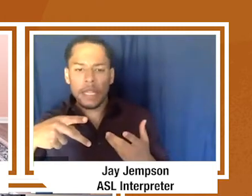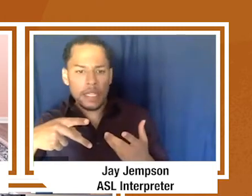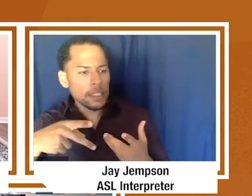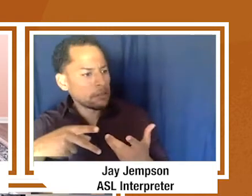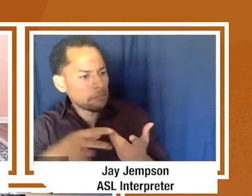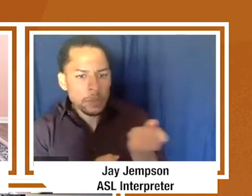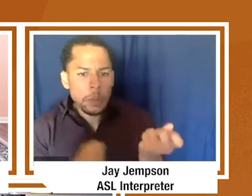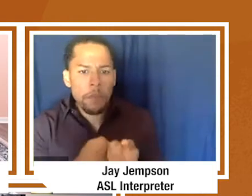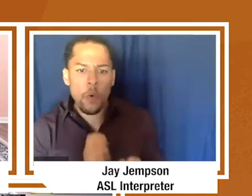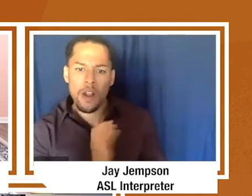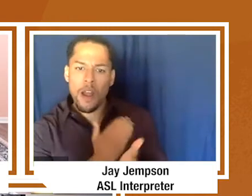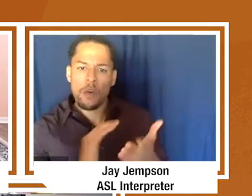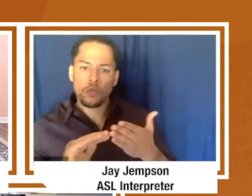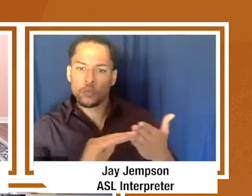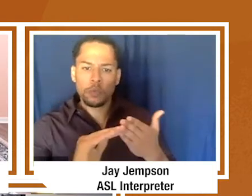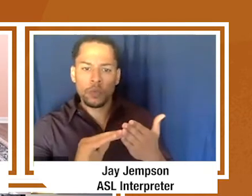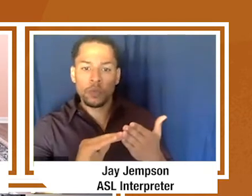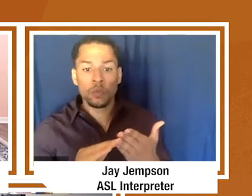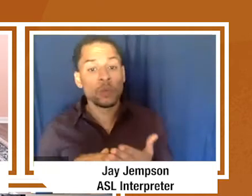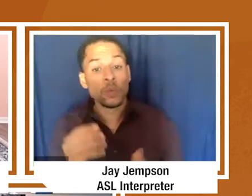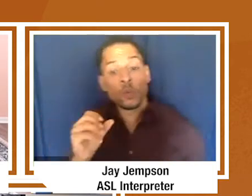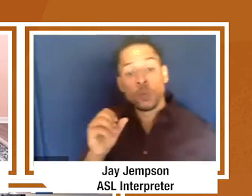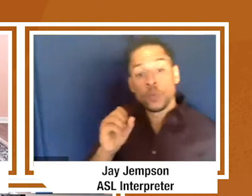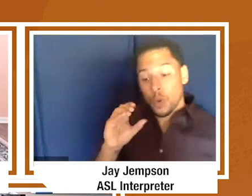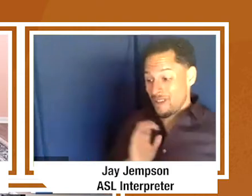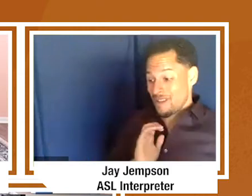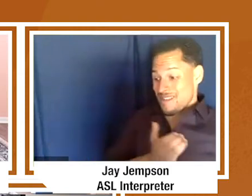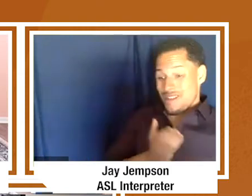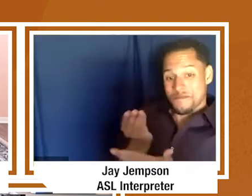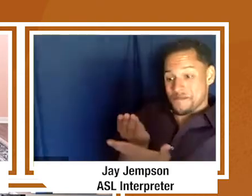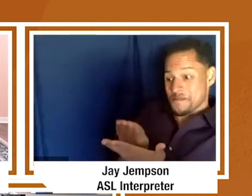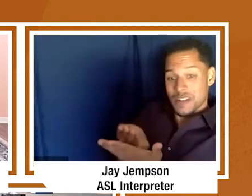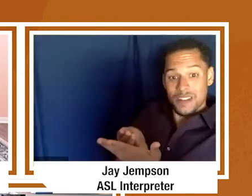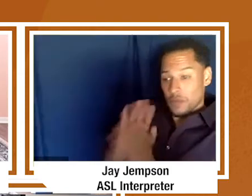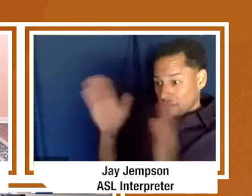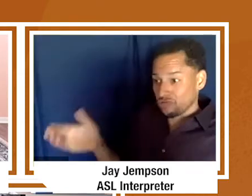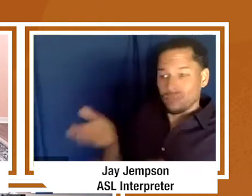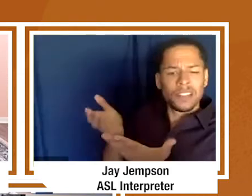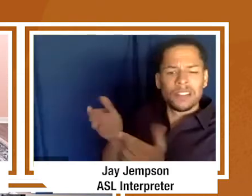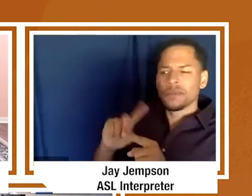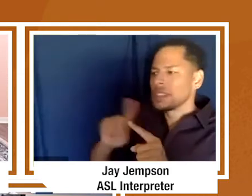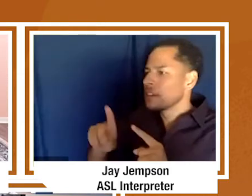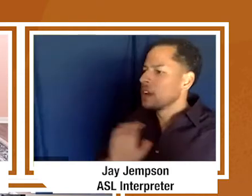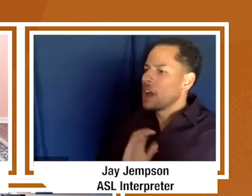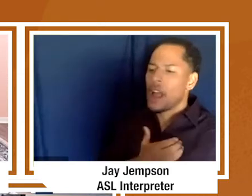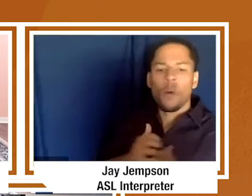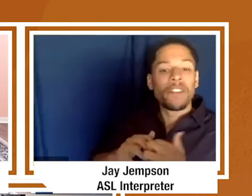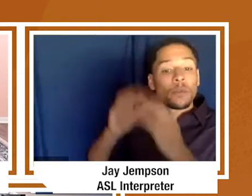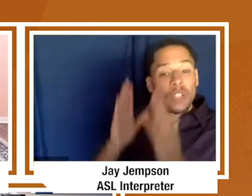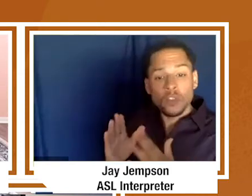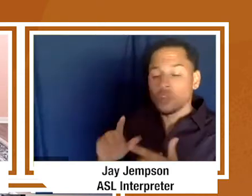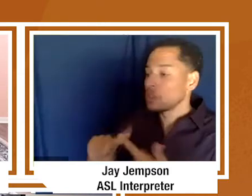its community. And so the fund, we've been raising money from our friends, our